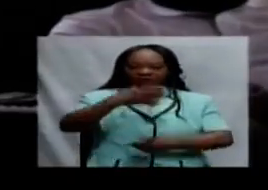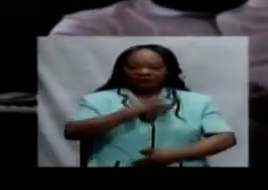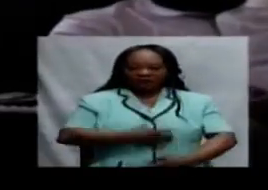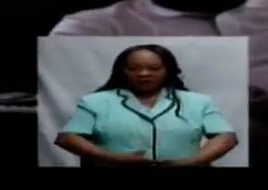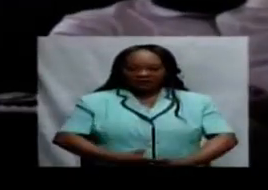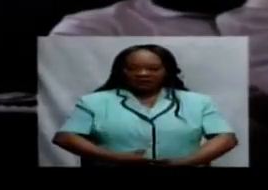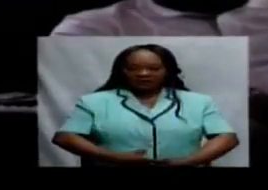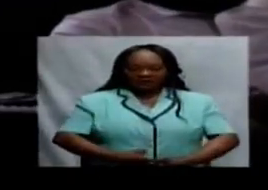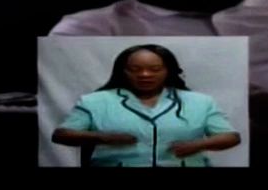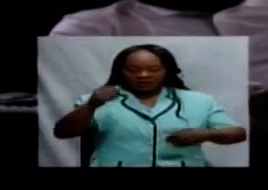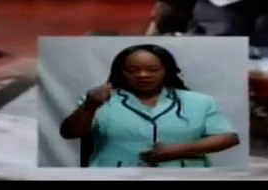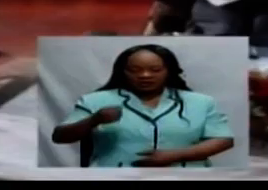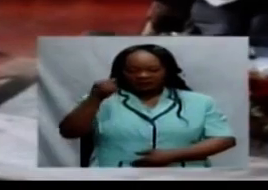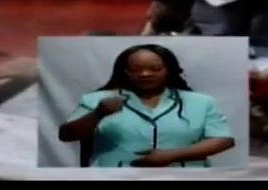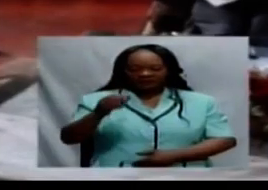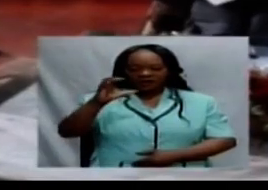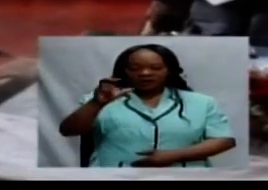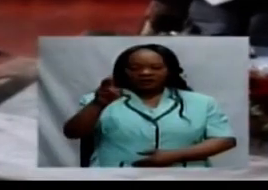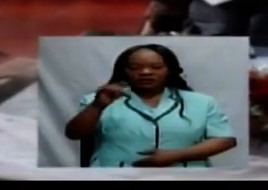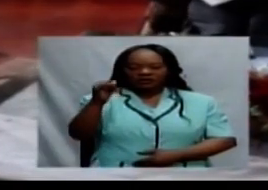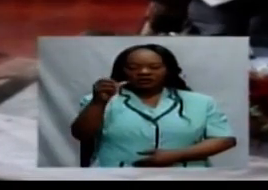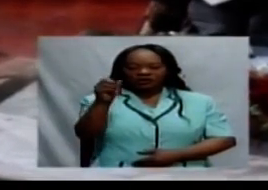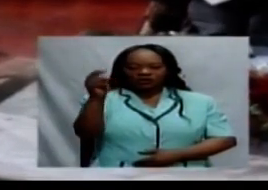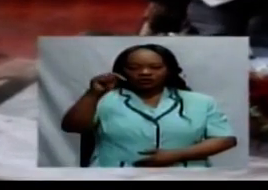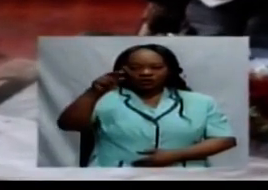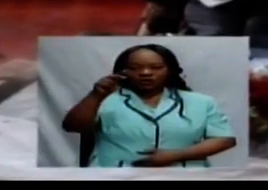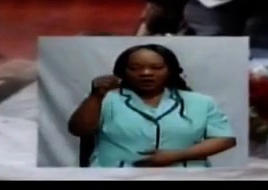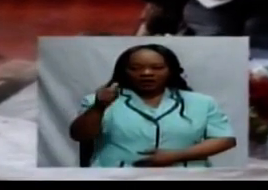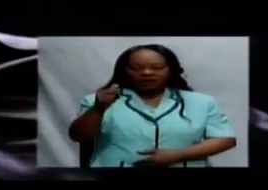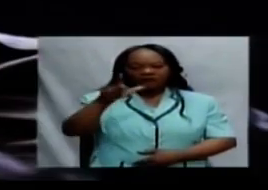angered Chief Chisonka and Chief Chimese of Rapula Province.